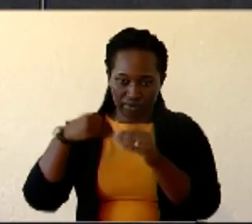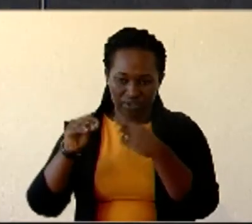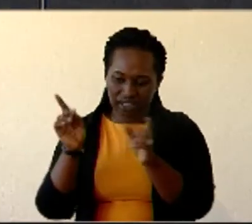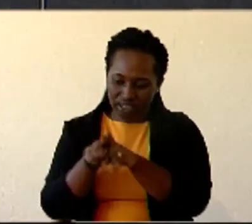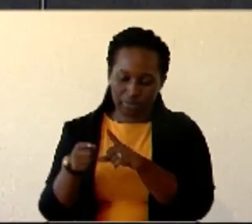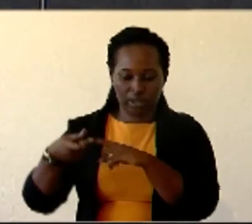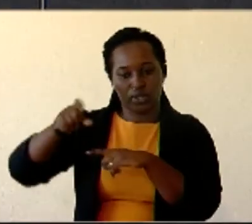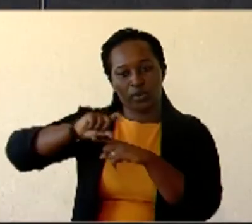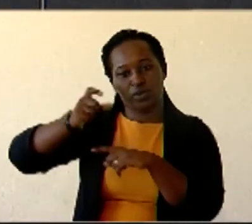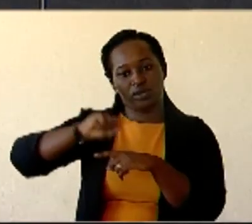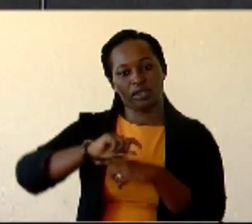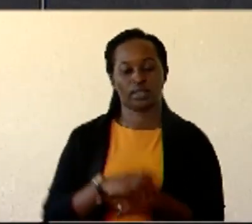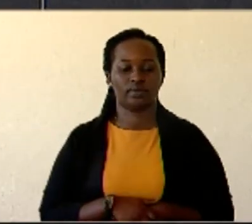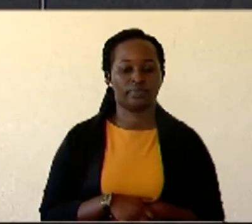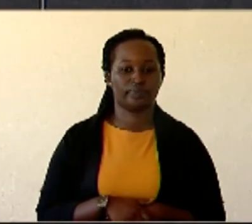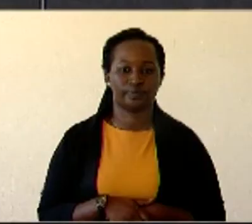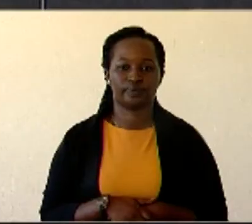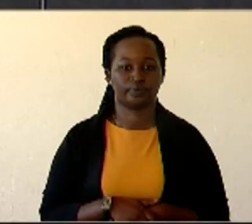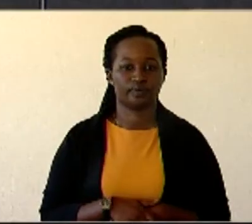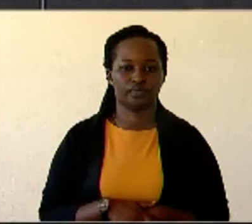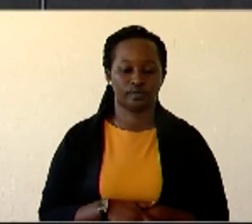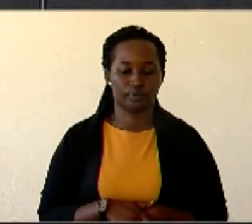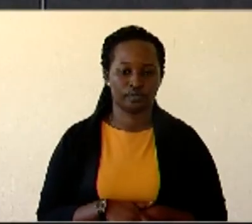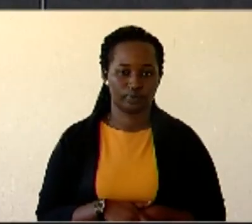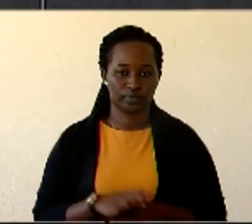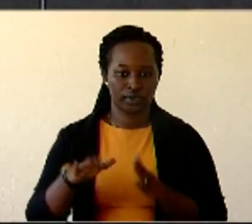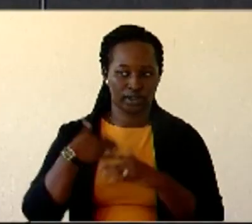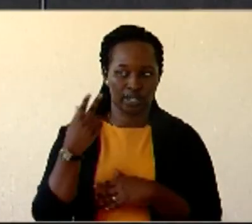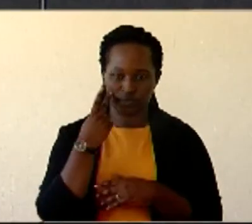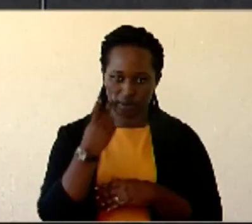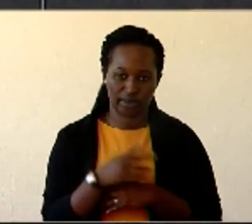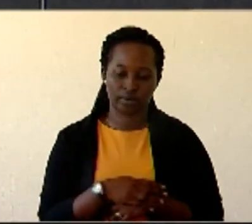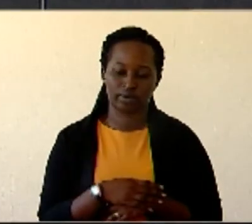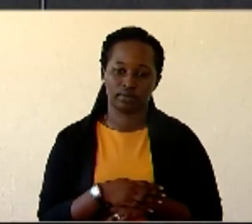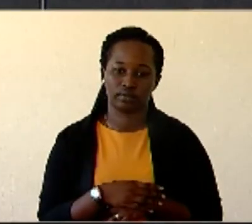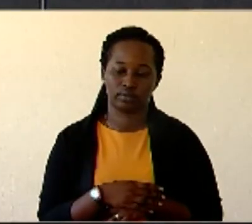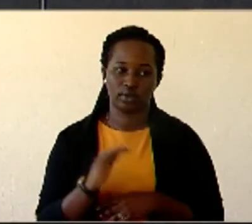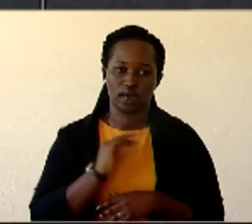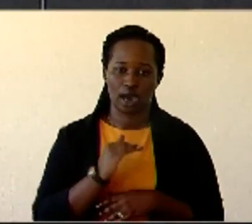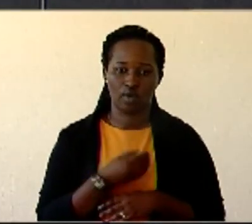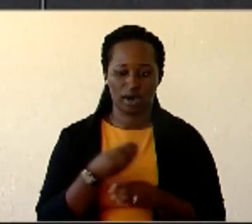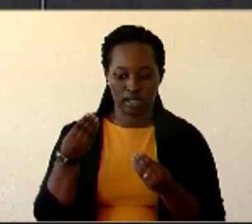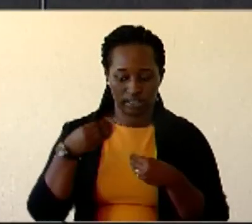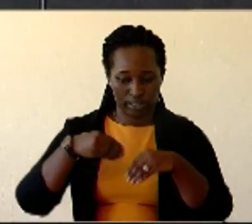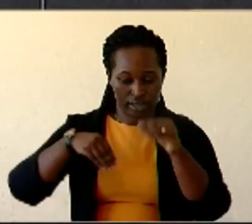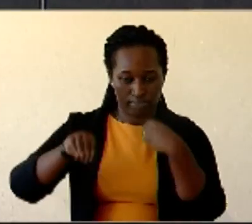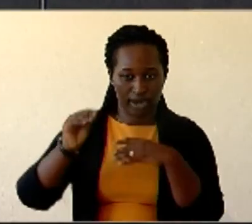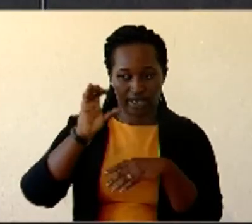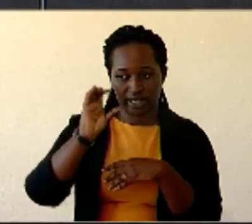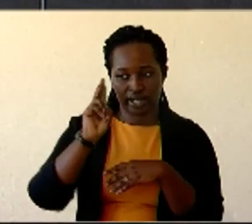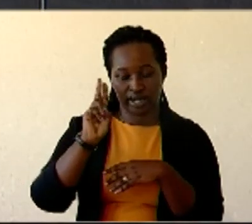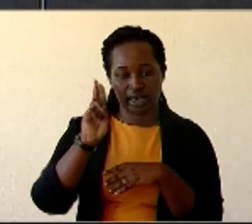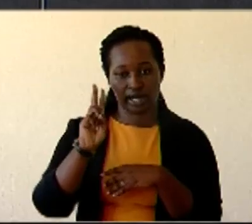or to be supplied on the market. So in this case, we shall find that our supply curve